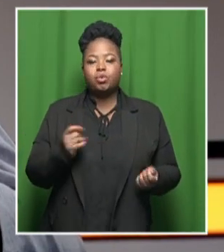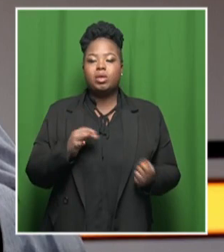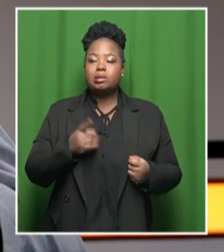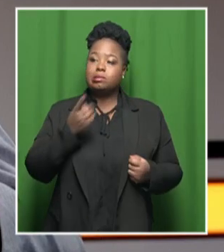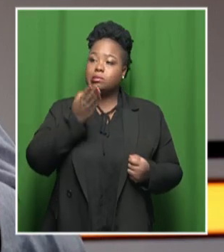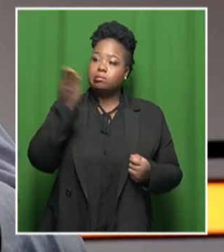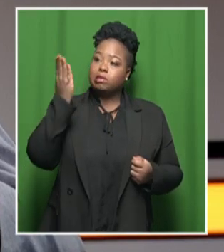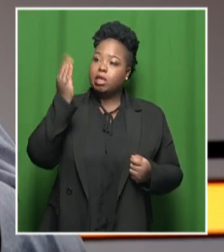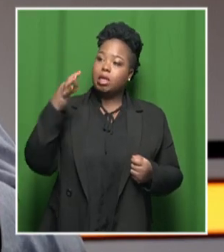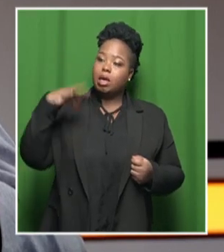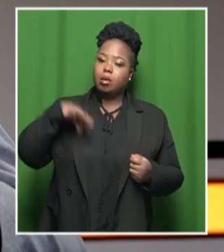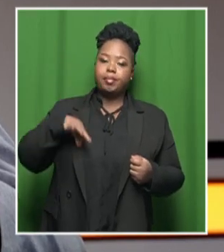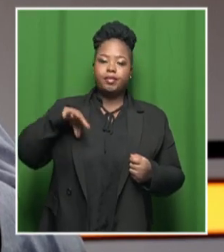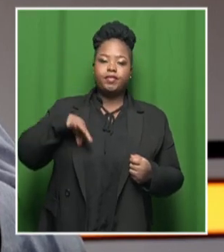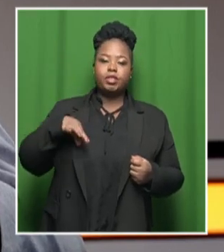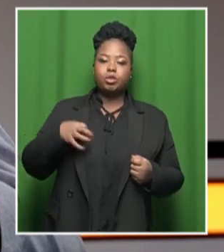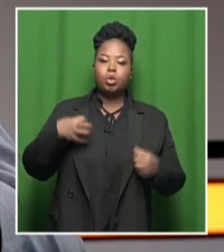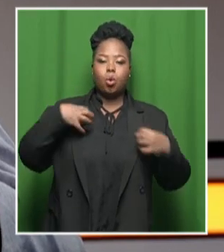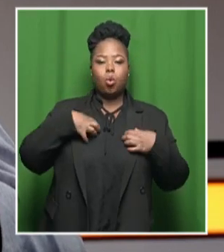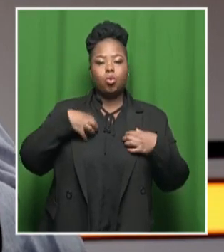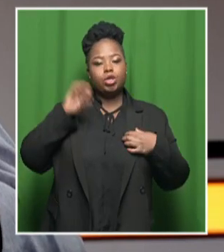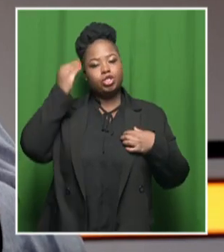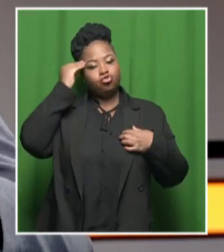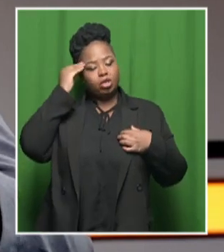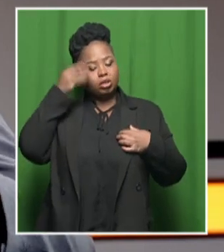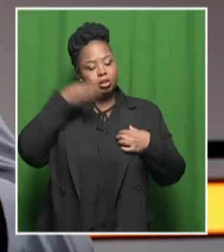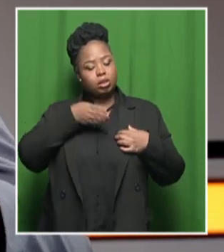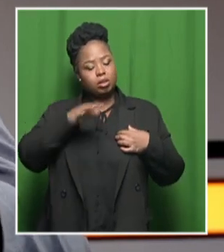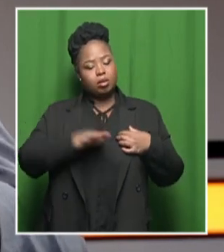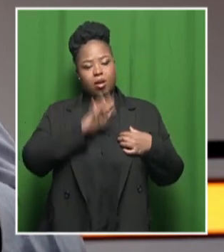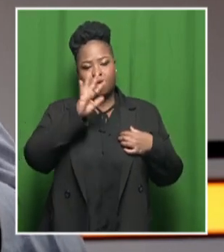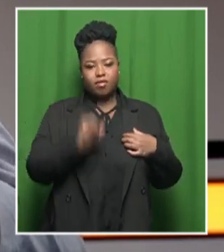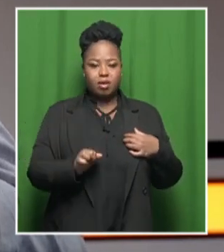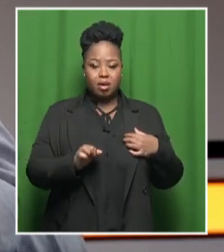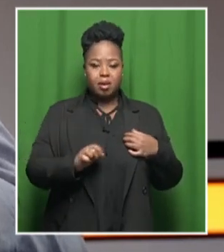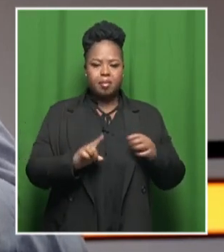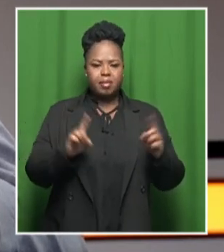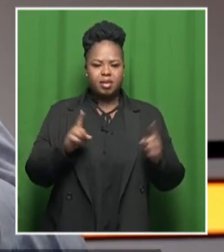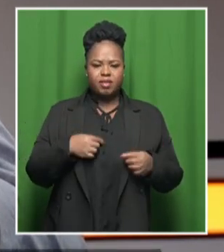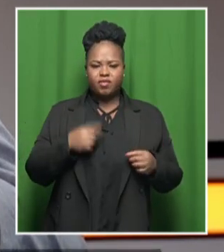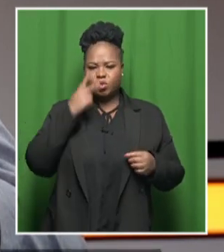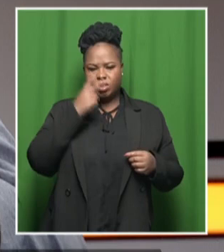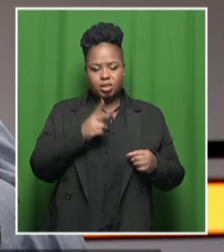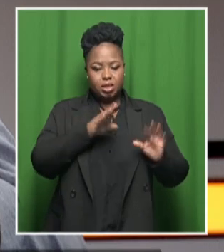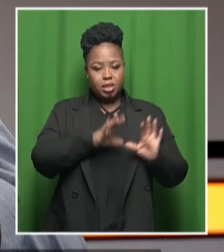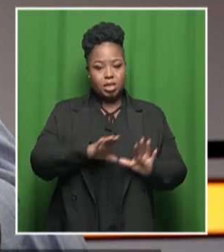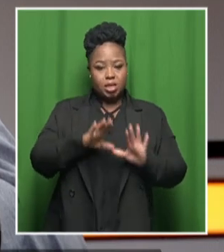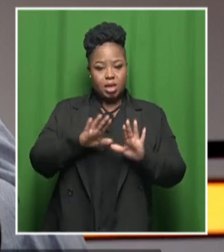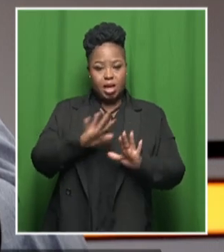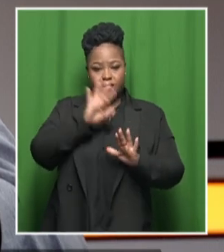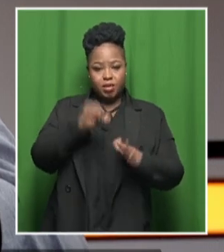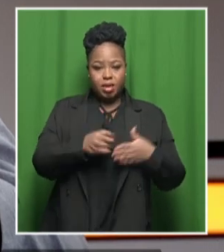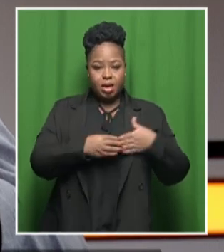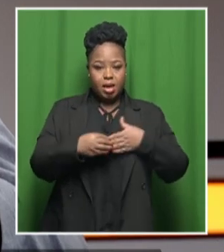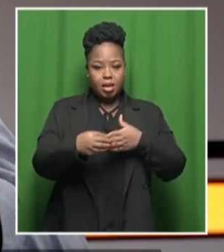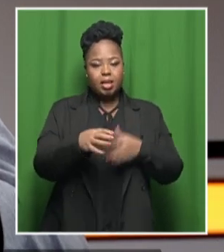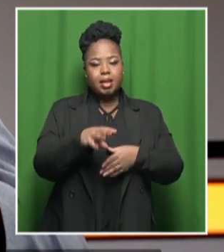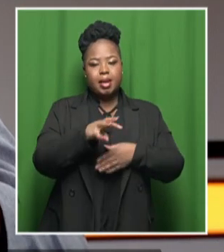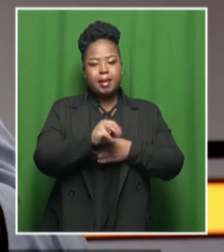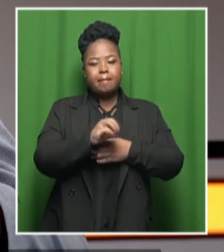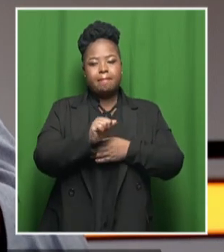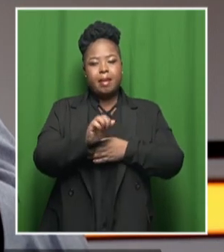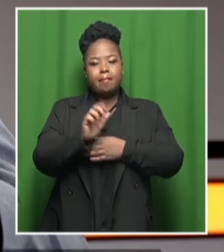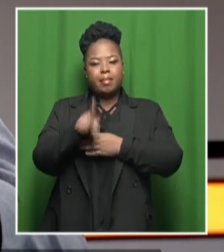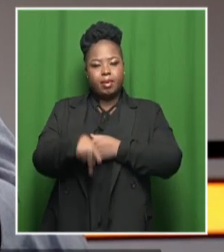own particular interests on the continent. Wherever, when you look at the map of Africa today, there is a growing